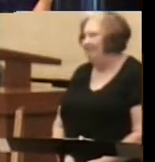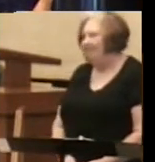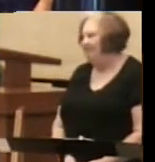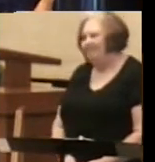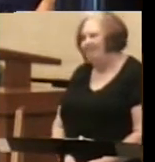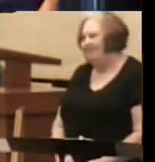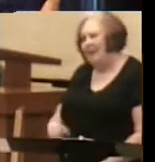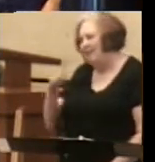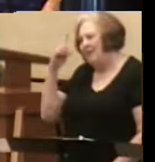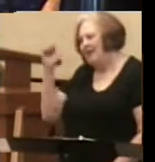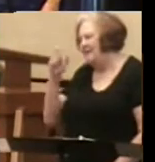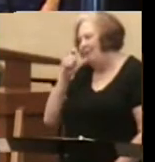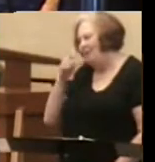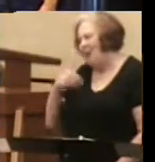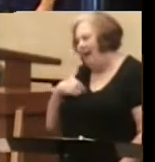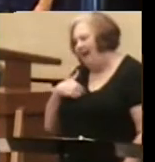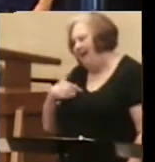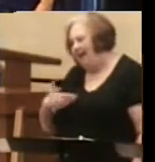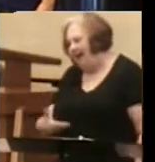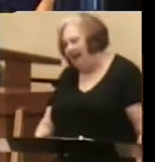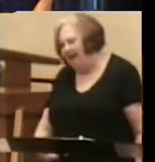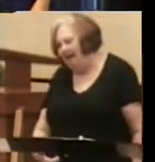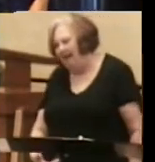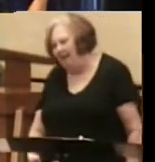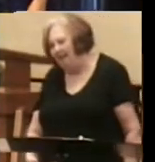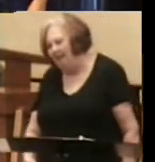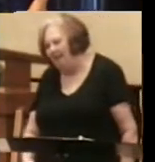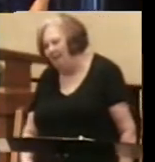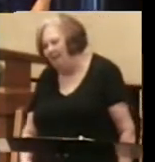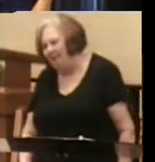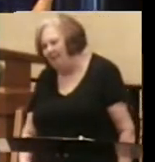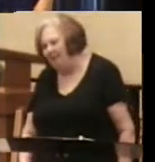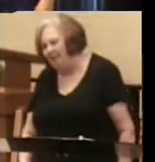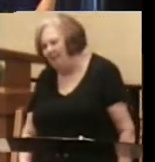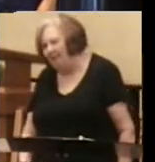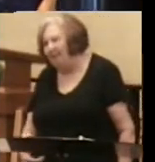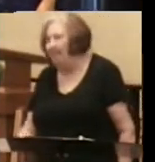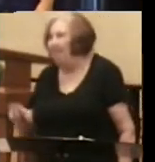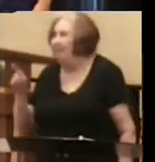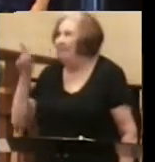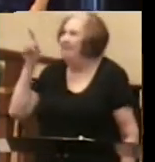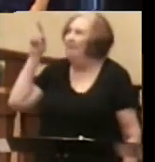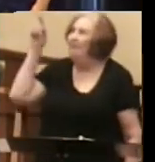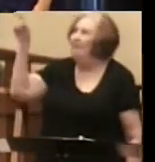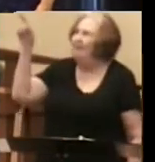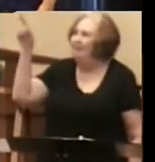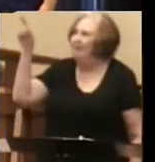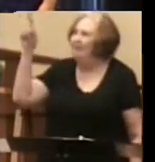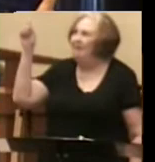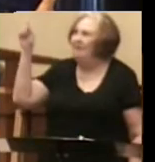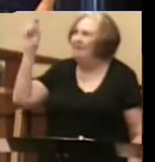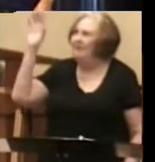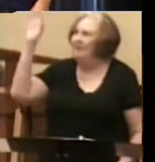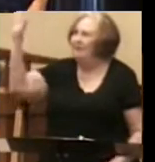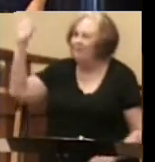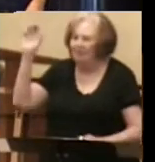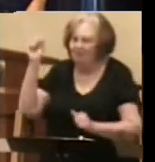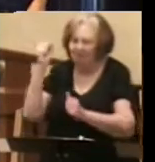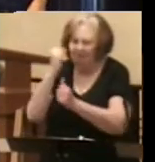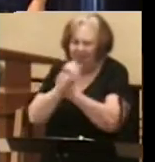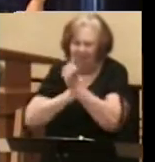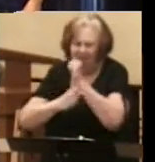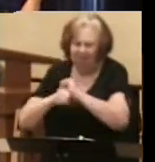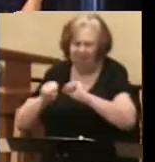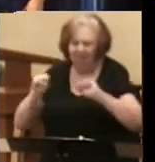Because of who I am, but because of what you've done. Not because of